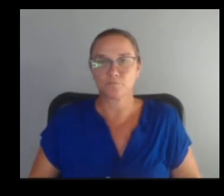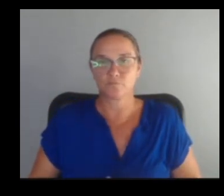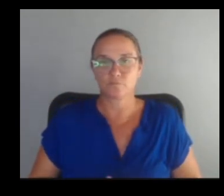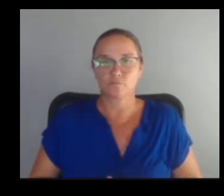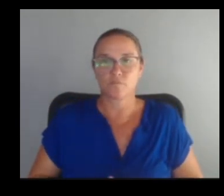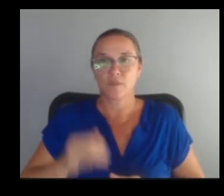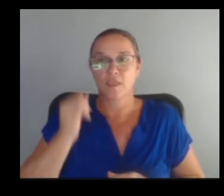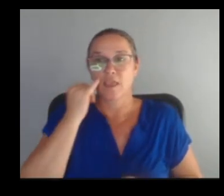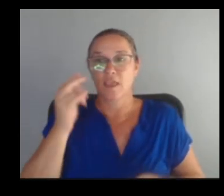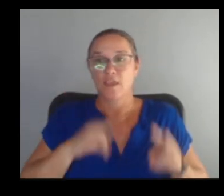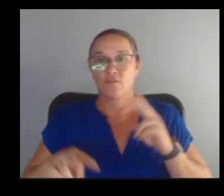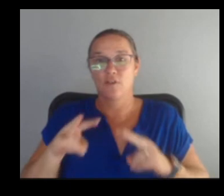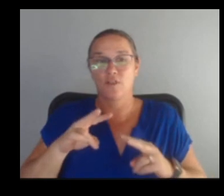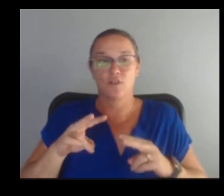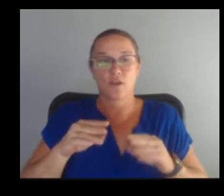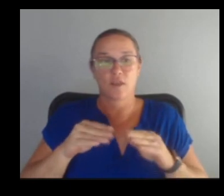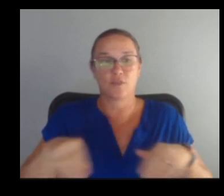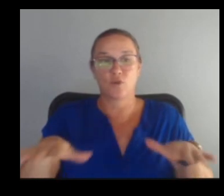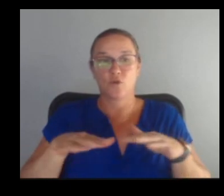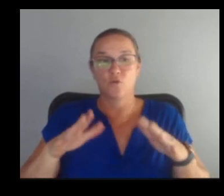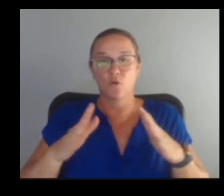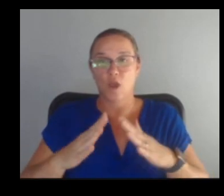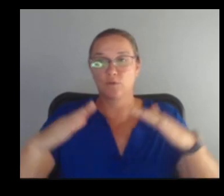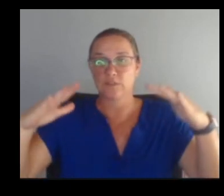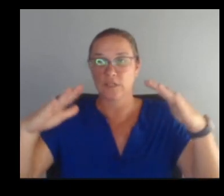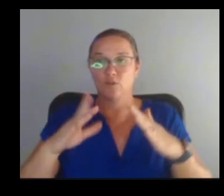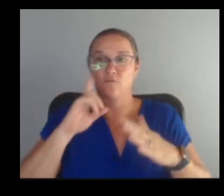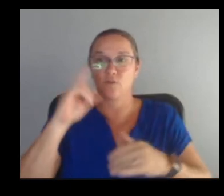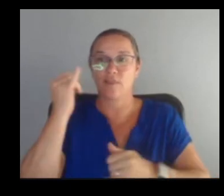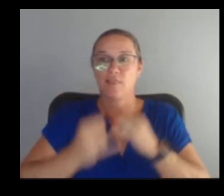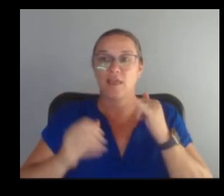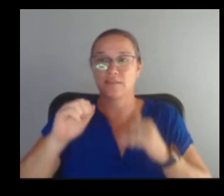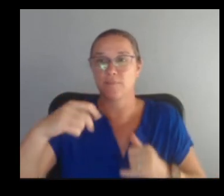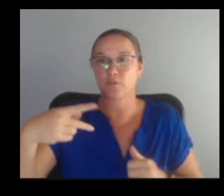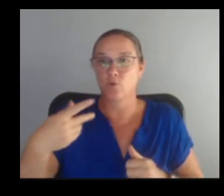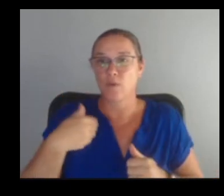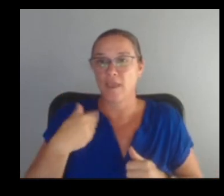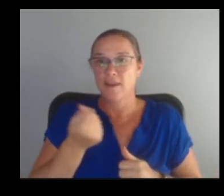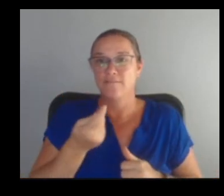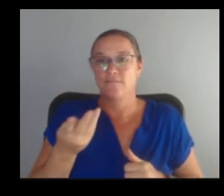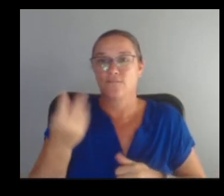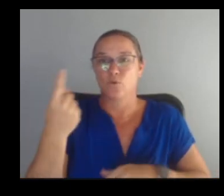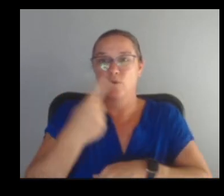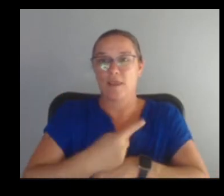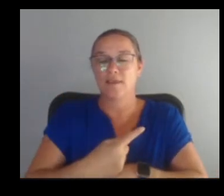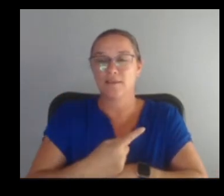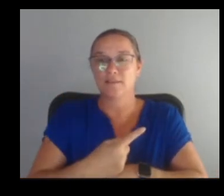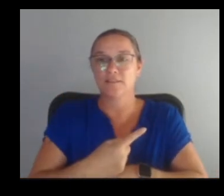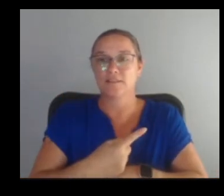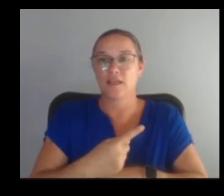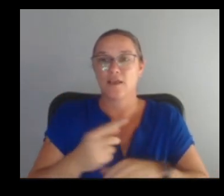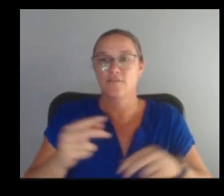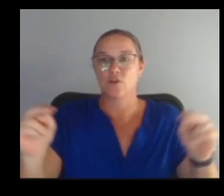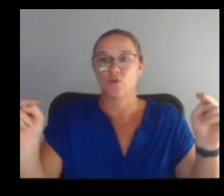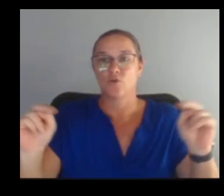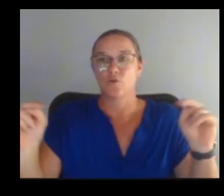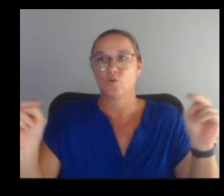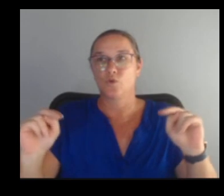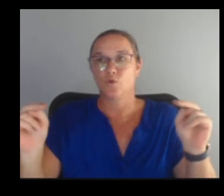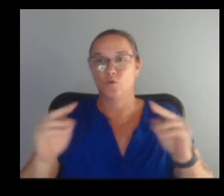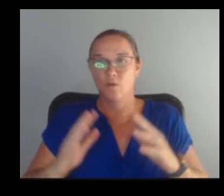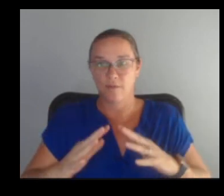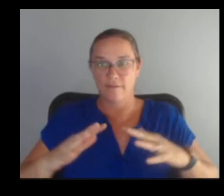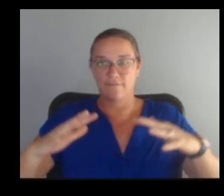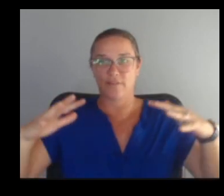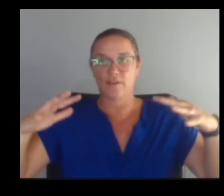If we look at the ground tilt for this past episode, we had a few days of neutral inflation and